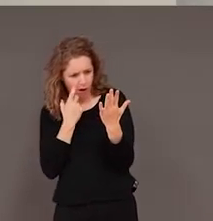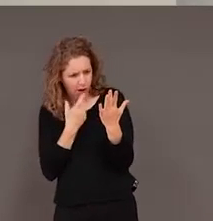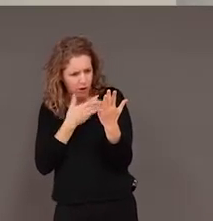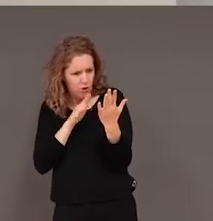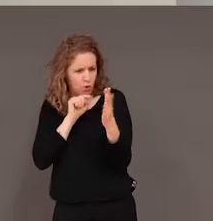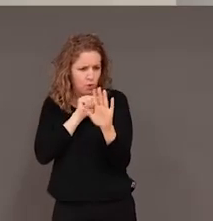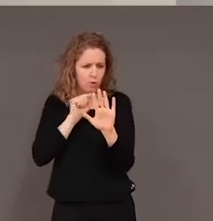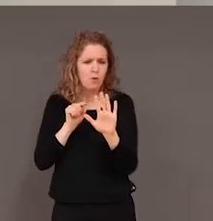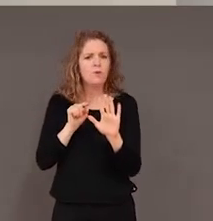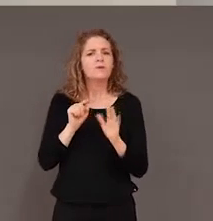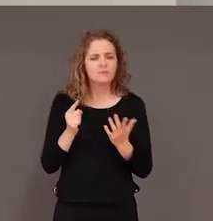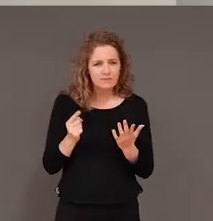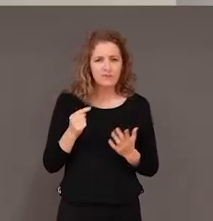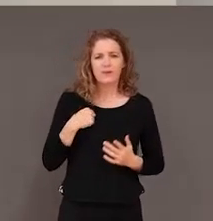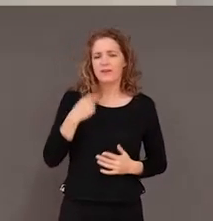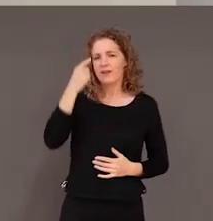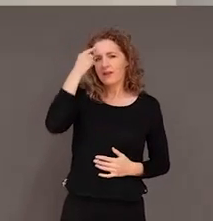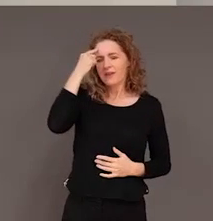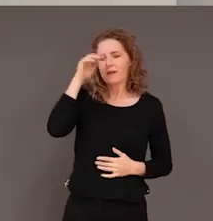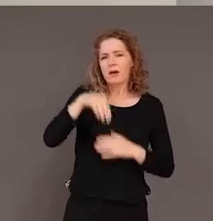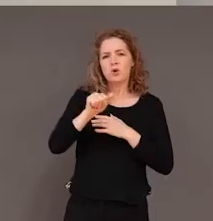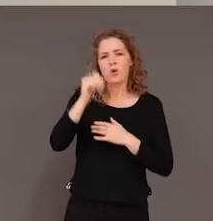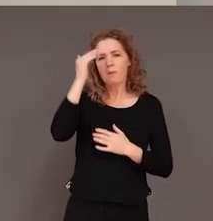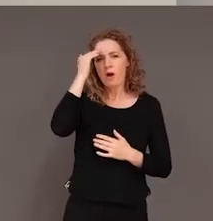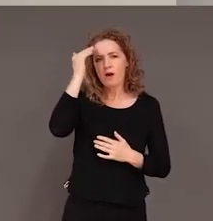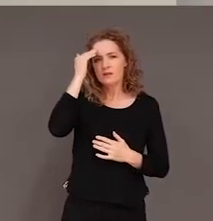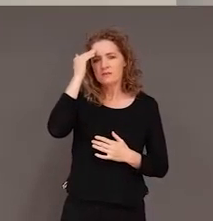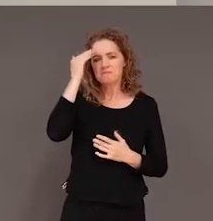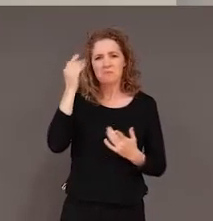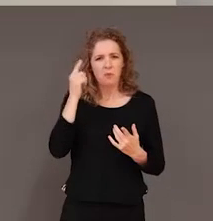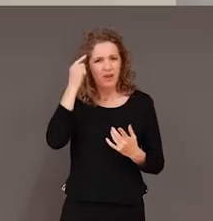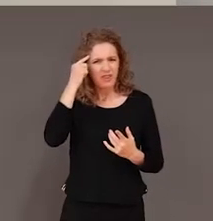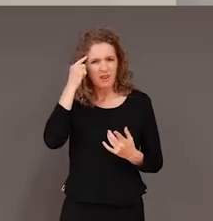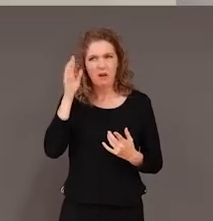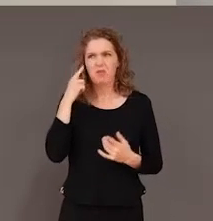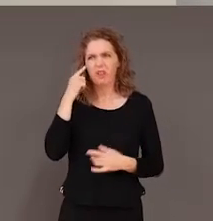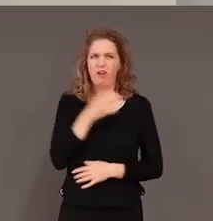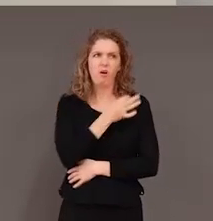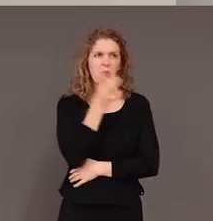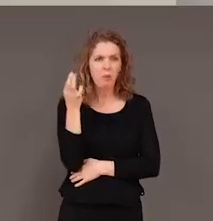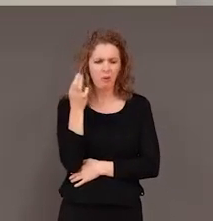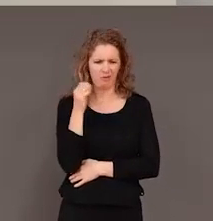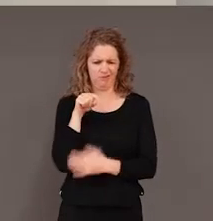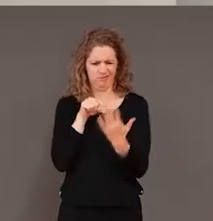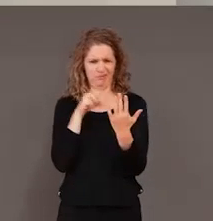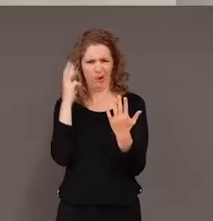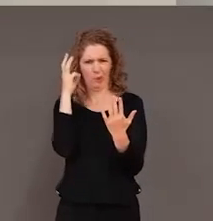be predicting about the next 5 minutes. Your mind might be predicting this is going to be weird, tedious,